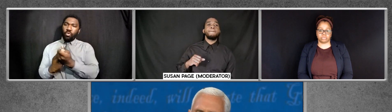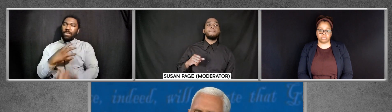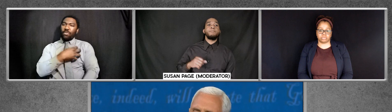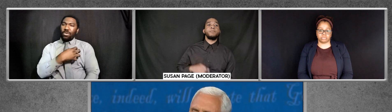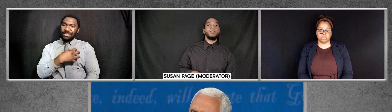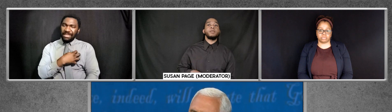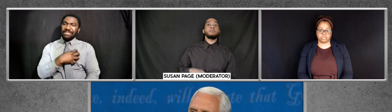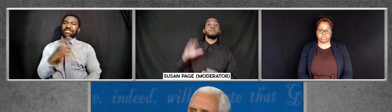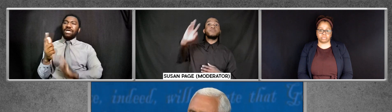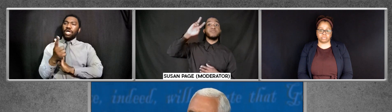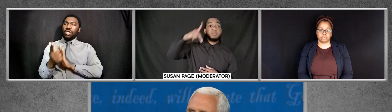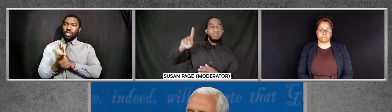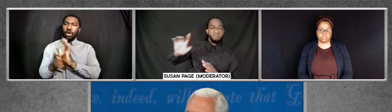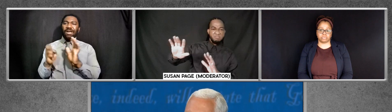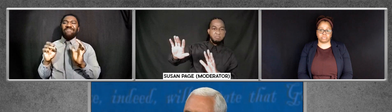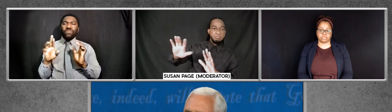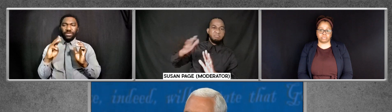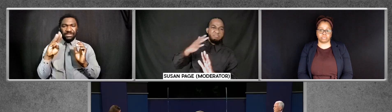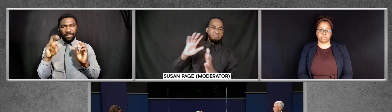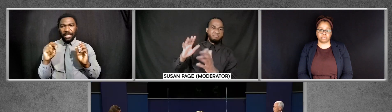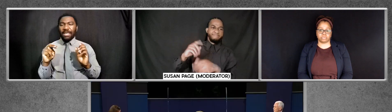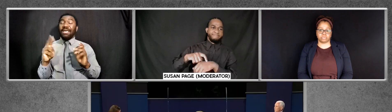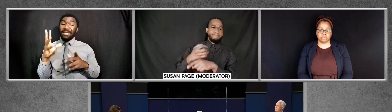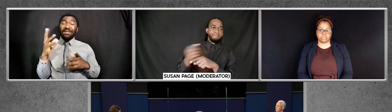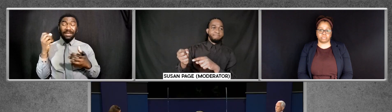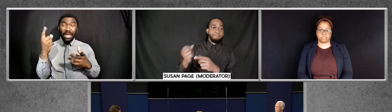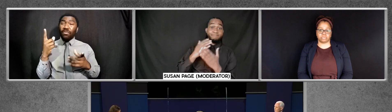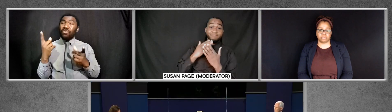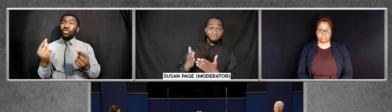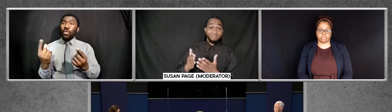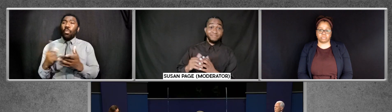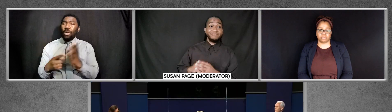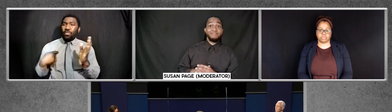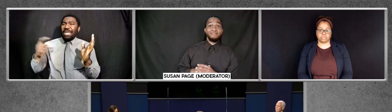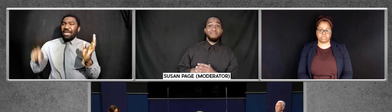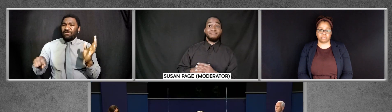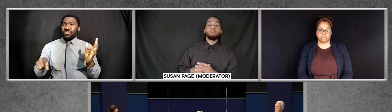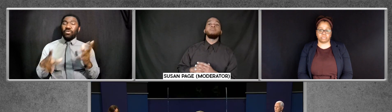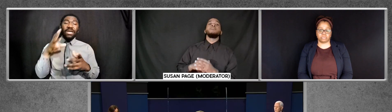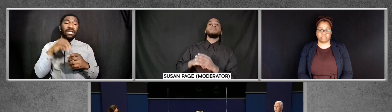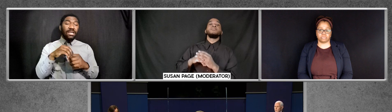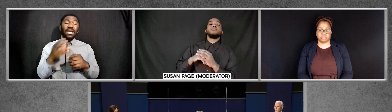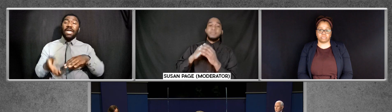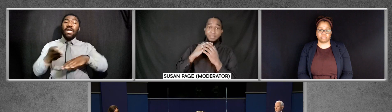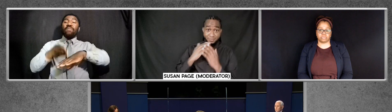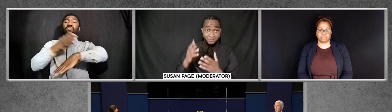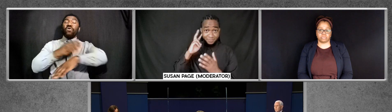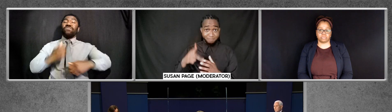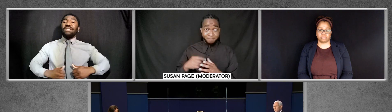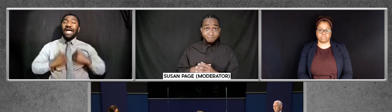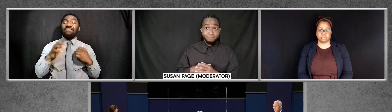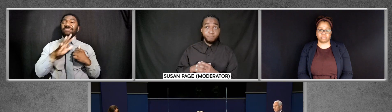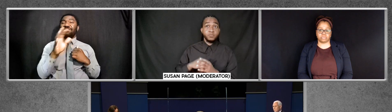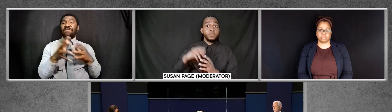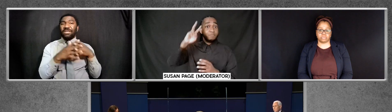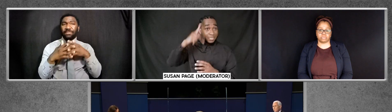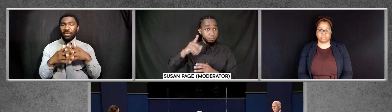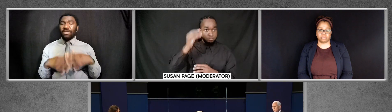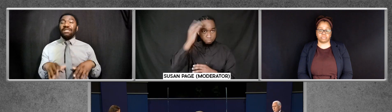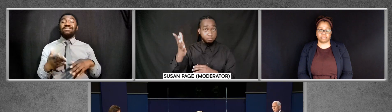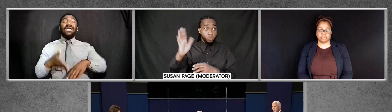day one, and that is improve the lives of African Americans. Thank you, Vice President Pence. Record unemployment, record investments in education, and we'll fight